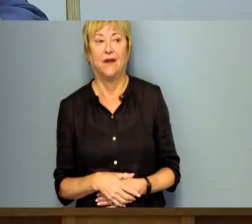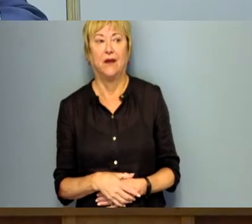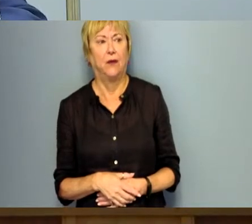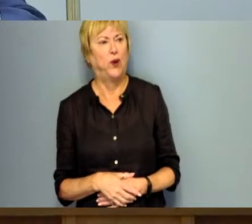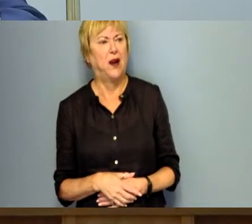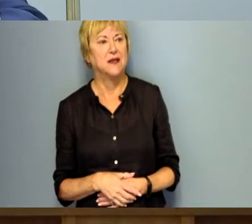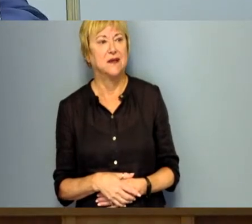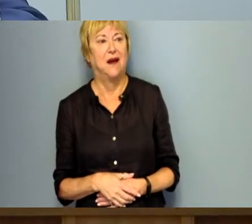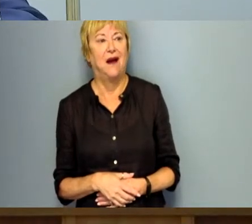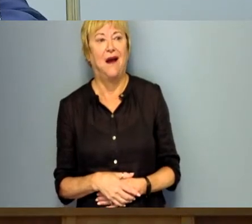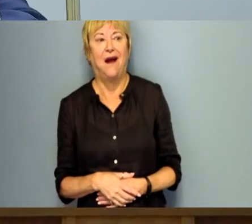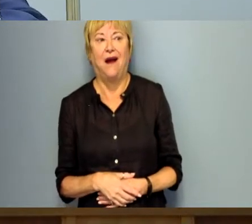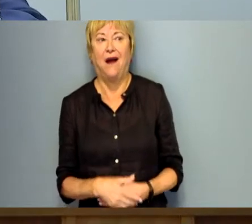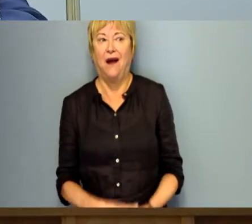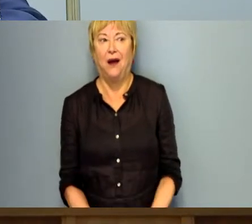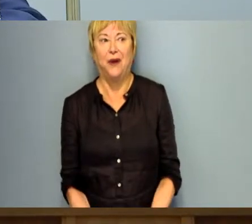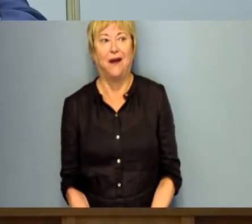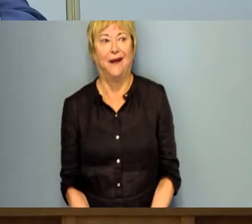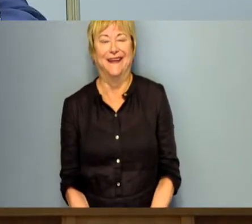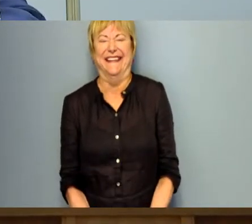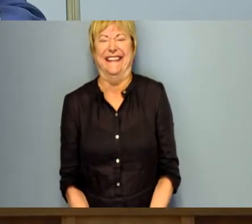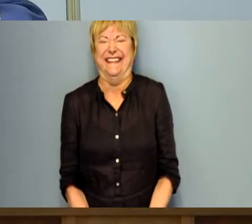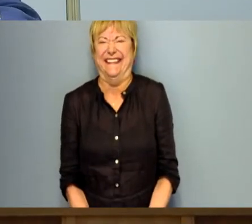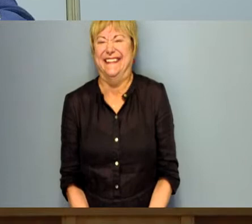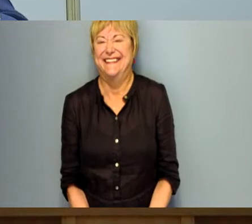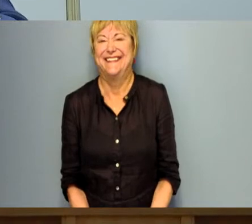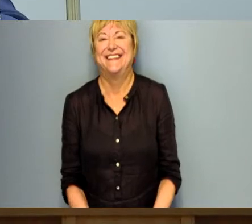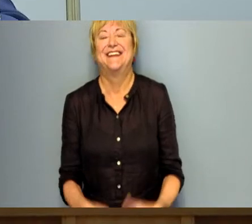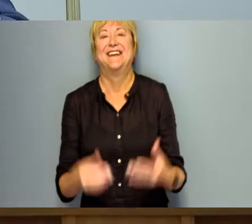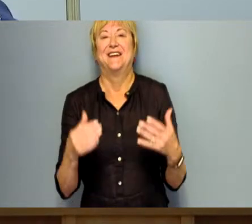times incorrectly about how much commissioners are paid.